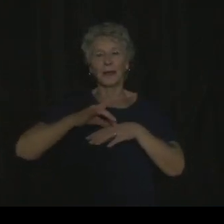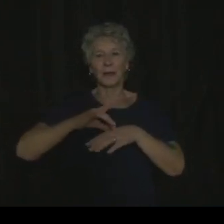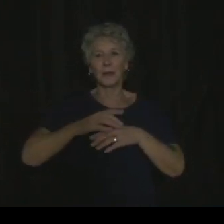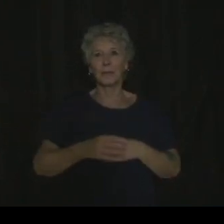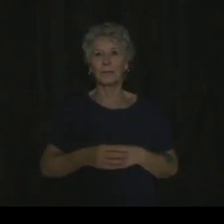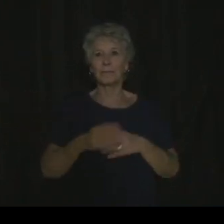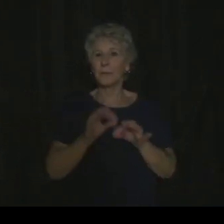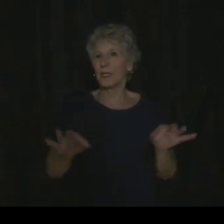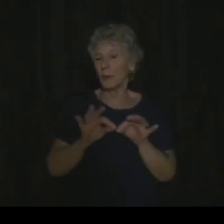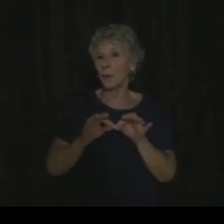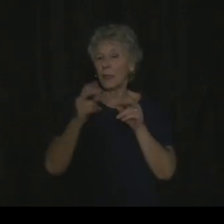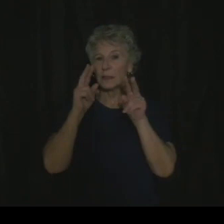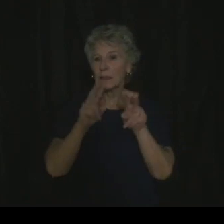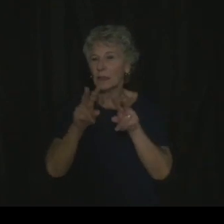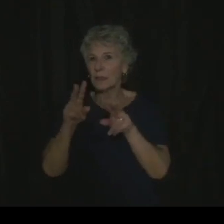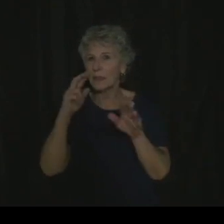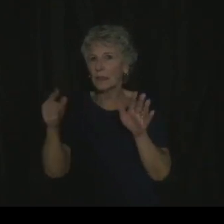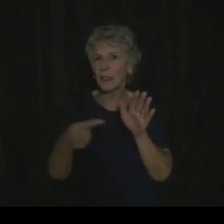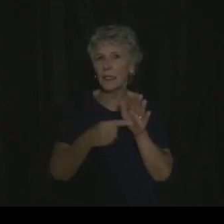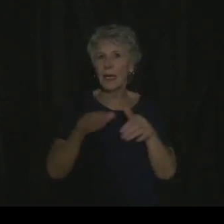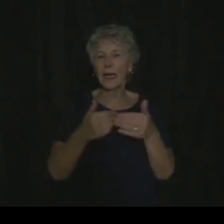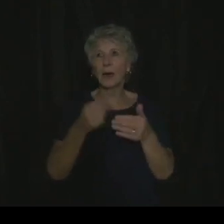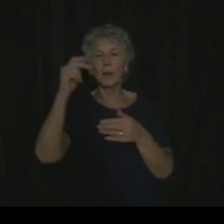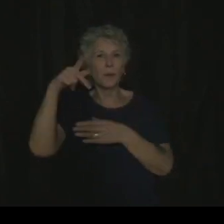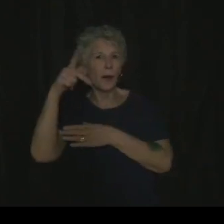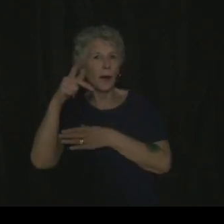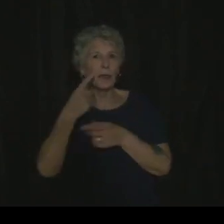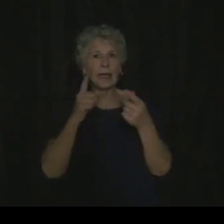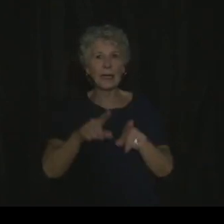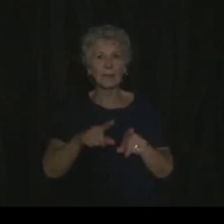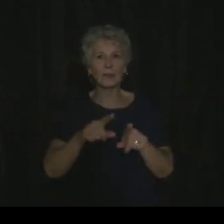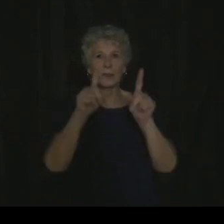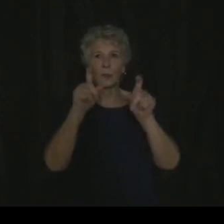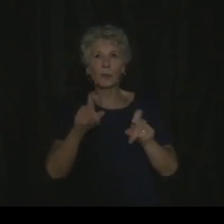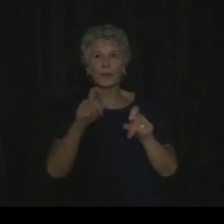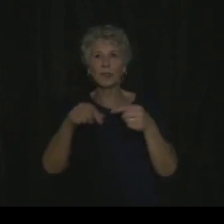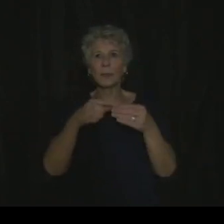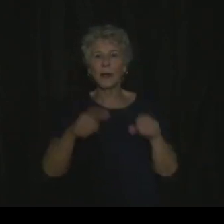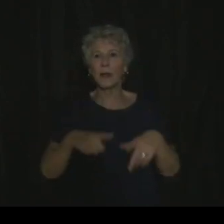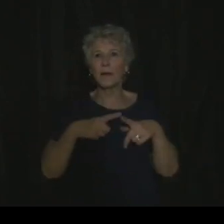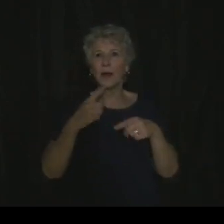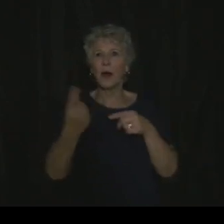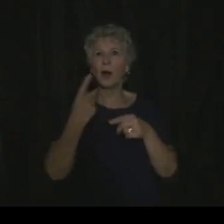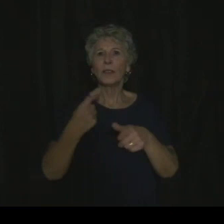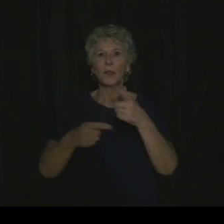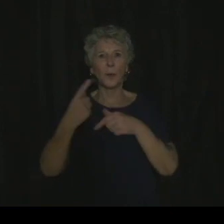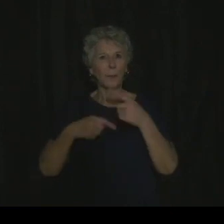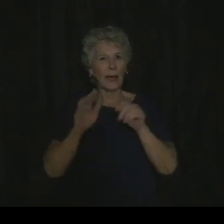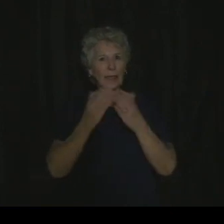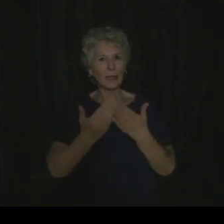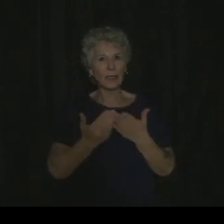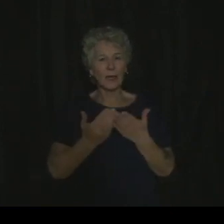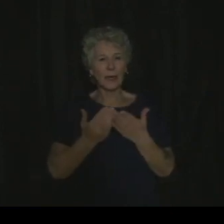It's important to observe how Paul answers questions of life. We try to do the same thing. He always goes back to scripture. For